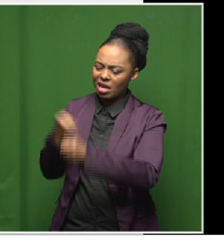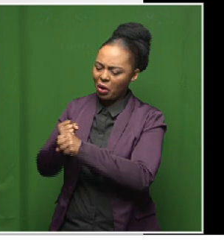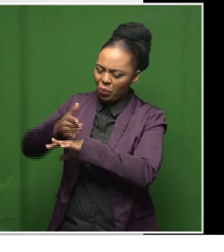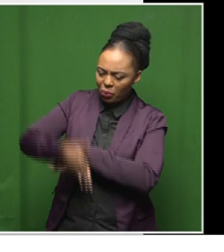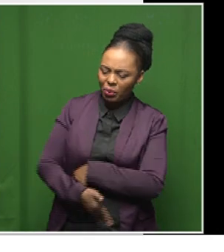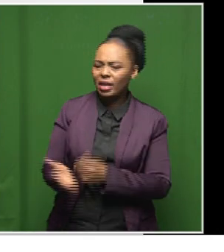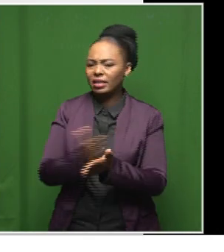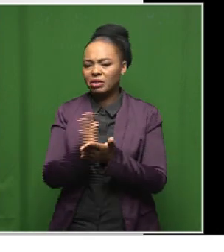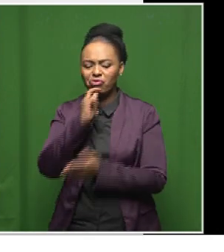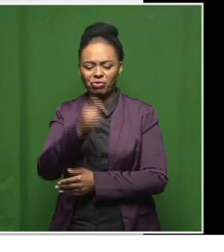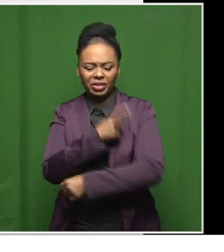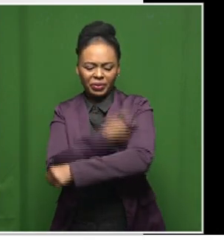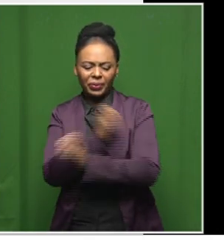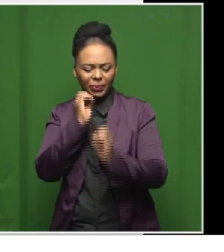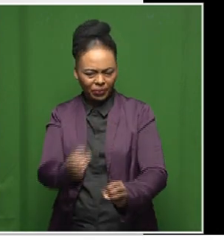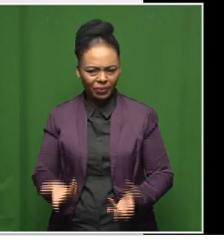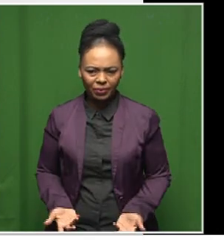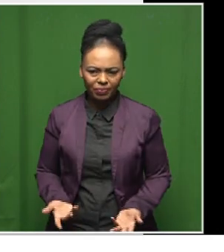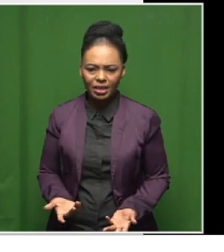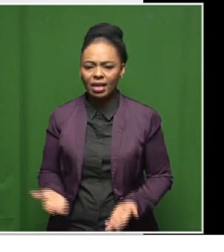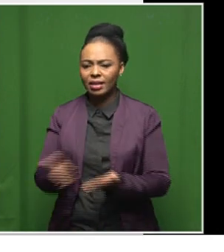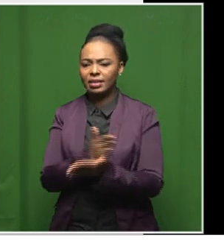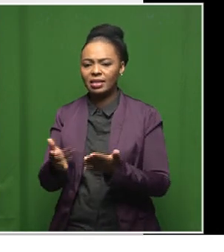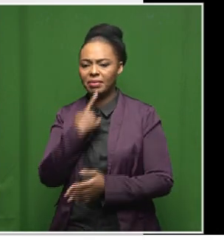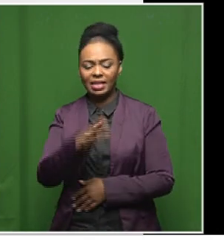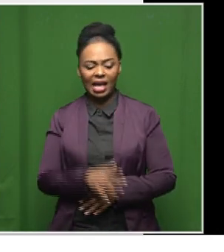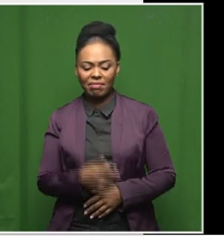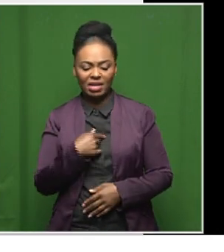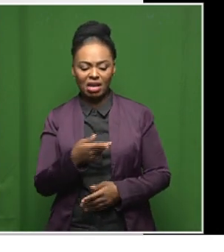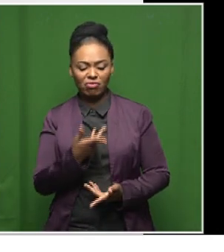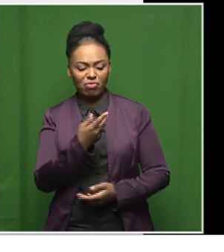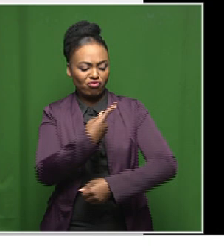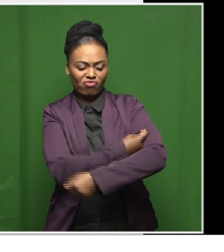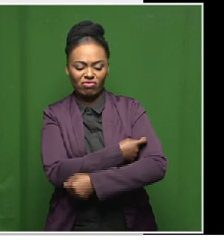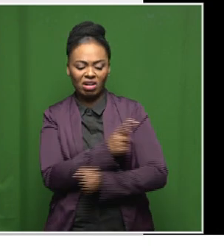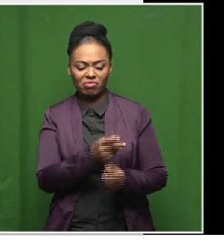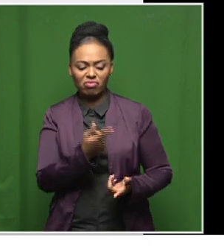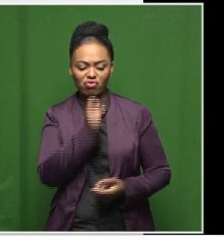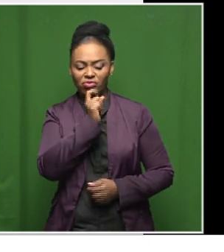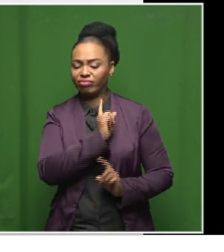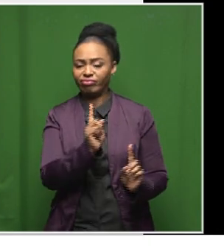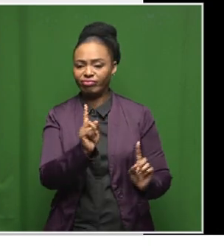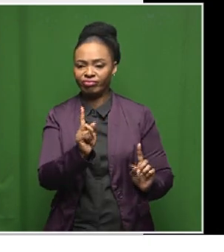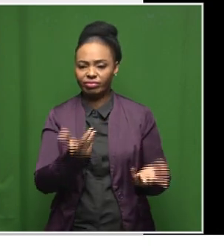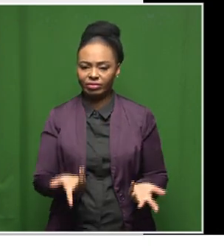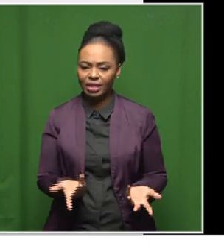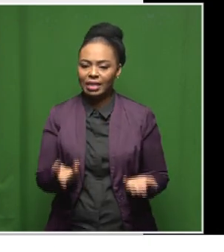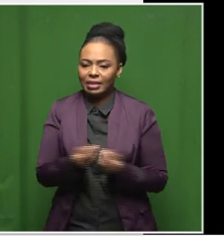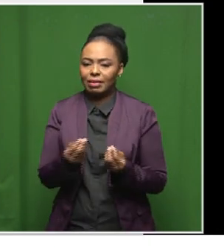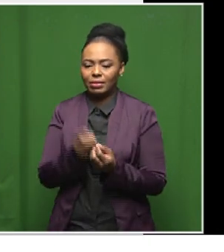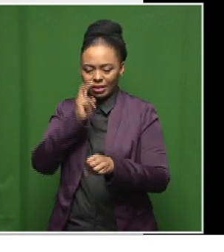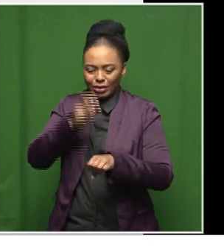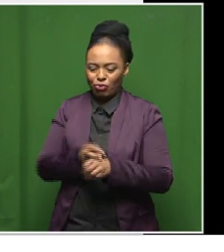in those vaccines. There are people who choose not to get those vaccines, and it's something that we need to deal